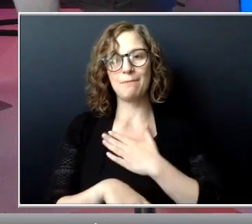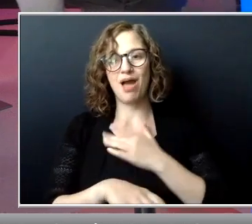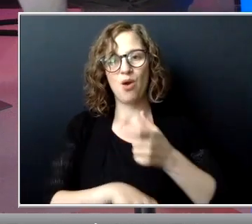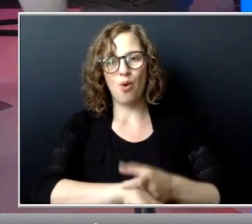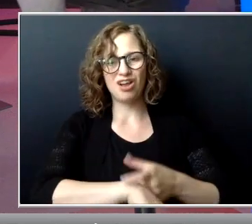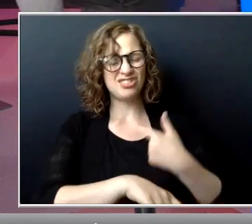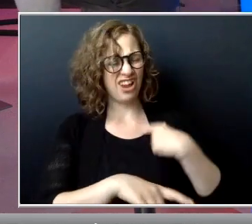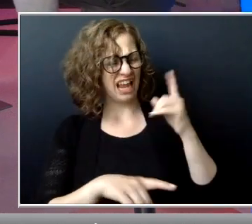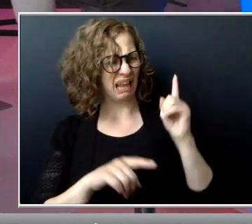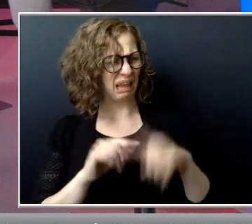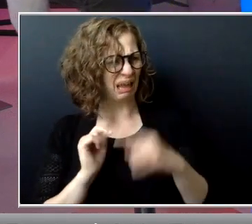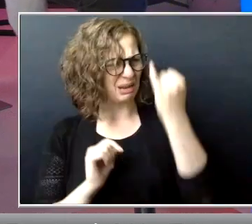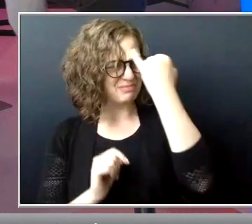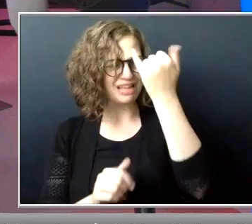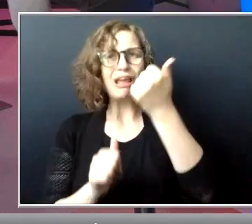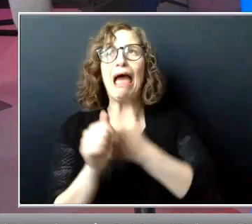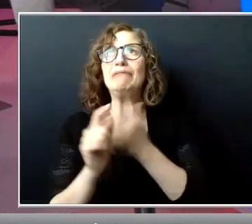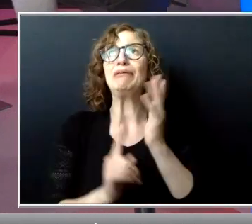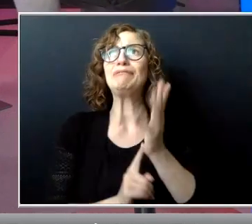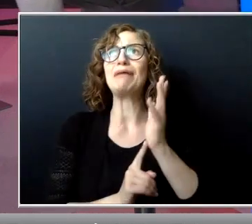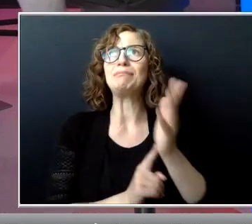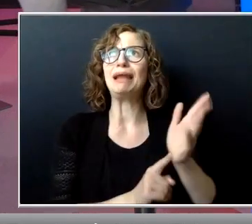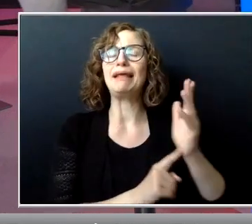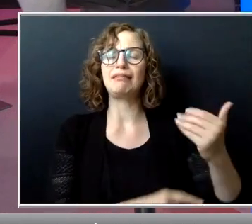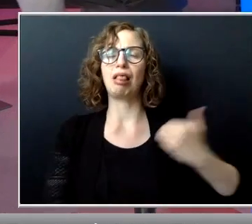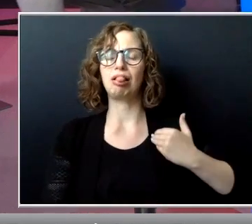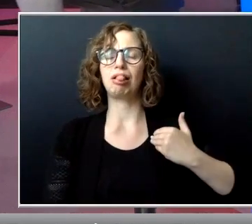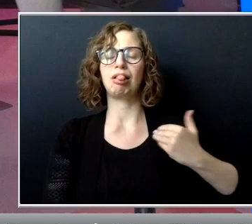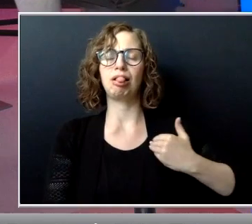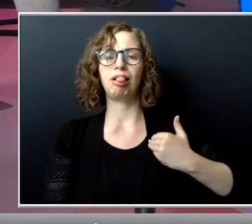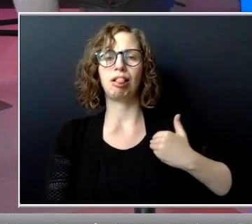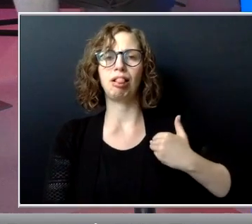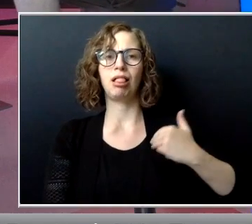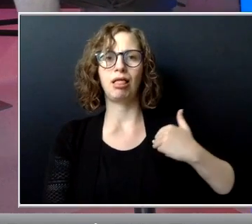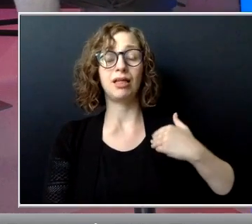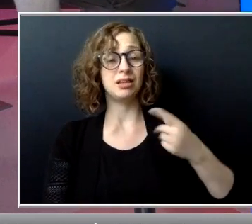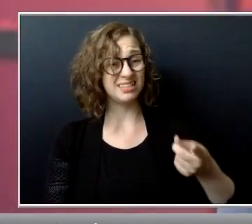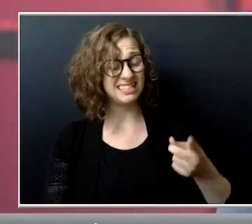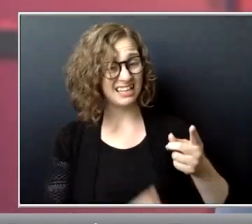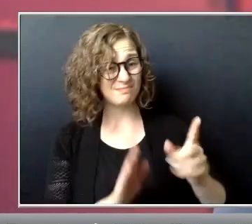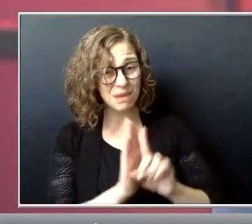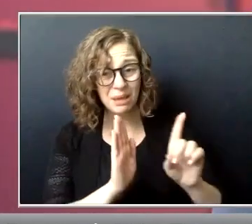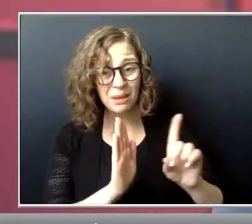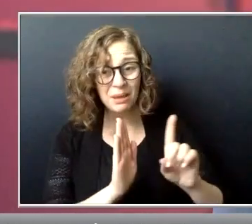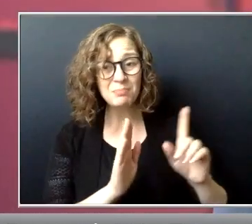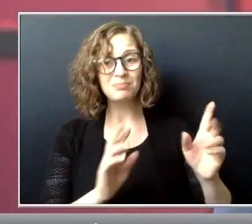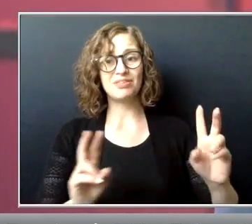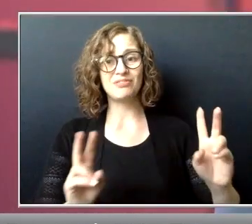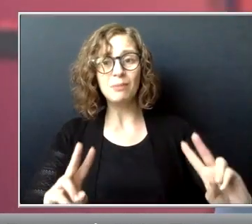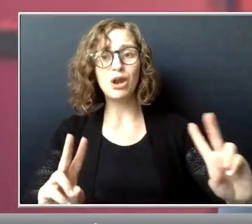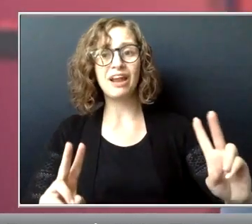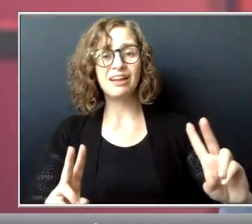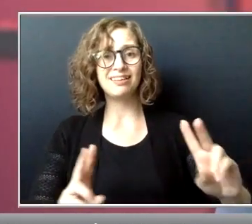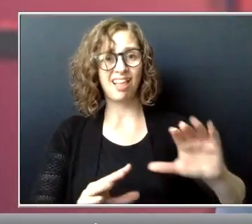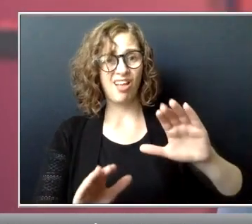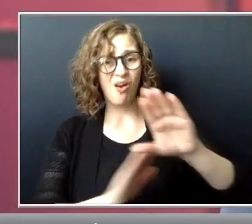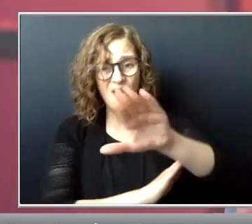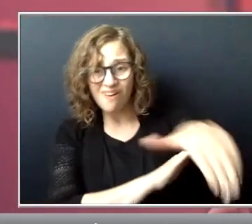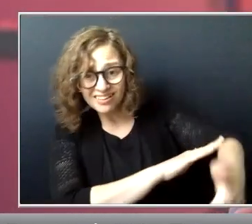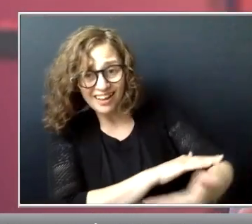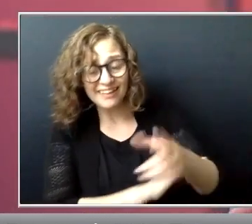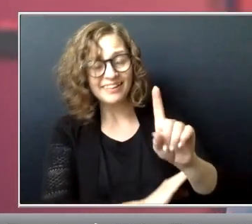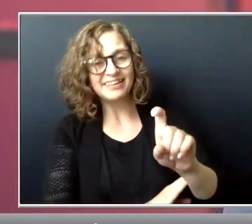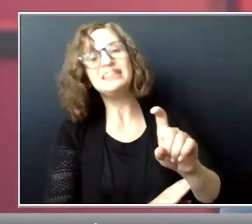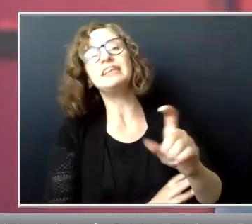vibrate your wrist? Does it beep? Is that all night long as well? Yep, so as long as my blood sugar is within range, so that's 80